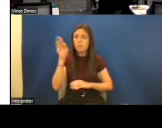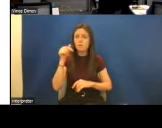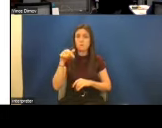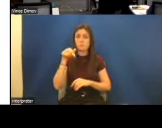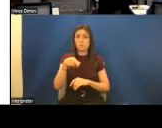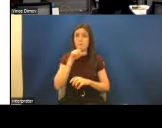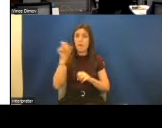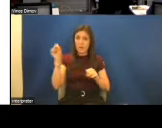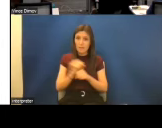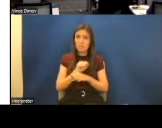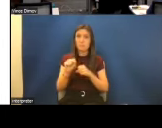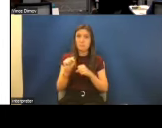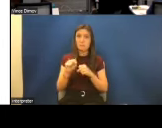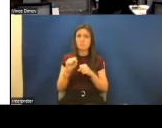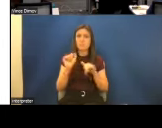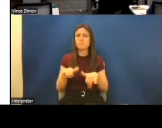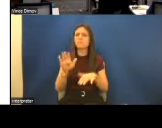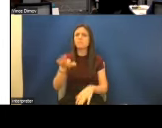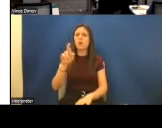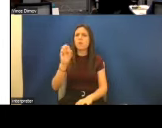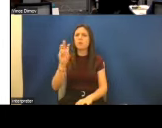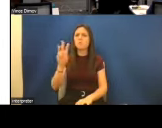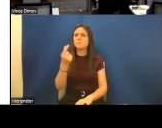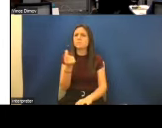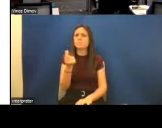fact, really only, now, what do we do on an ROW?